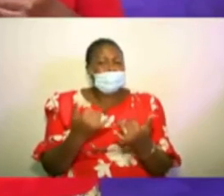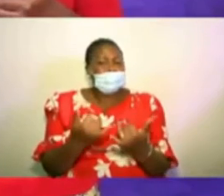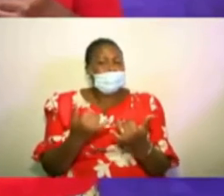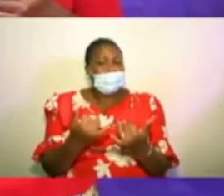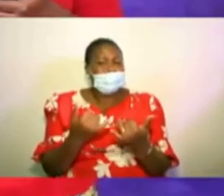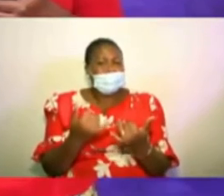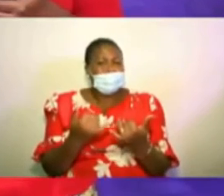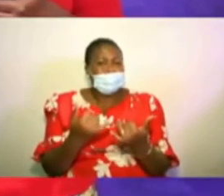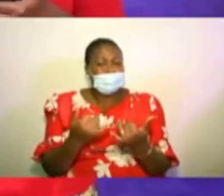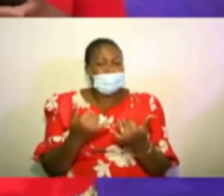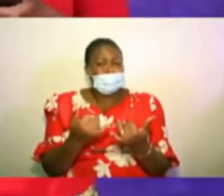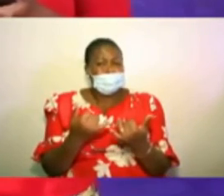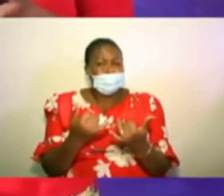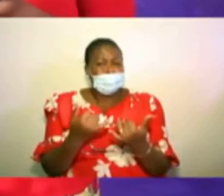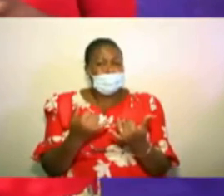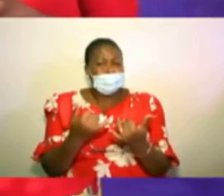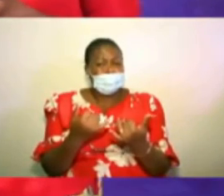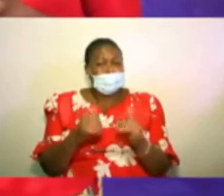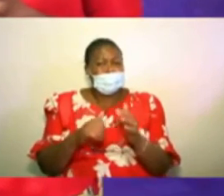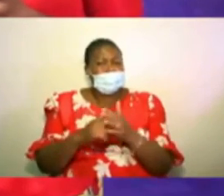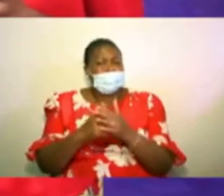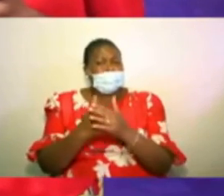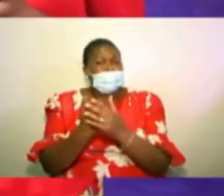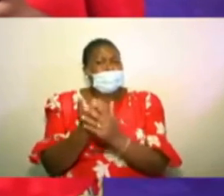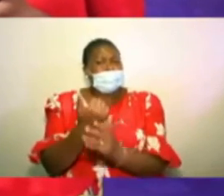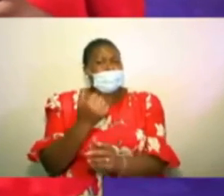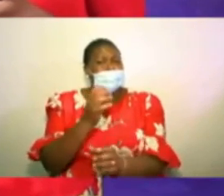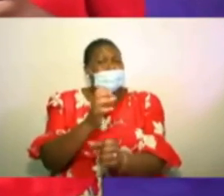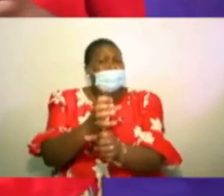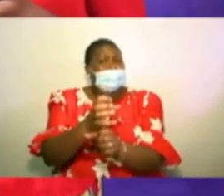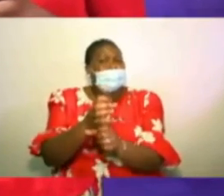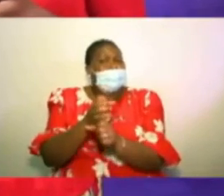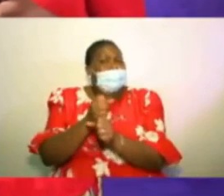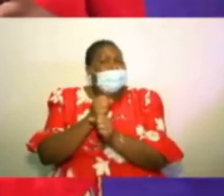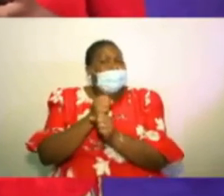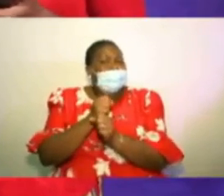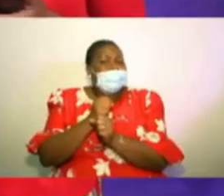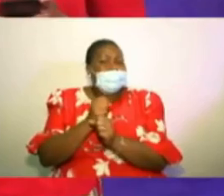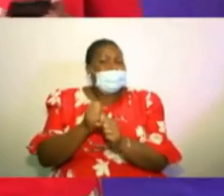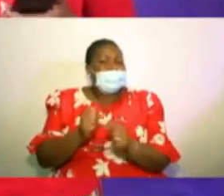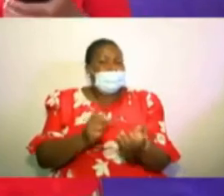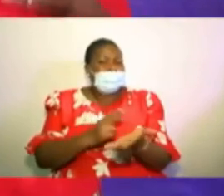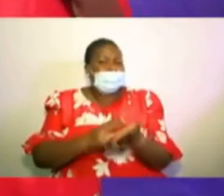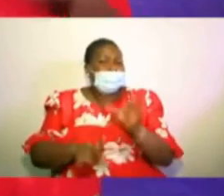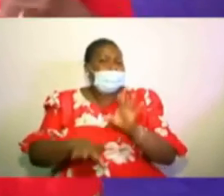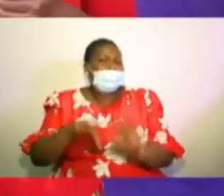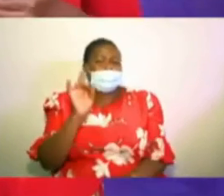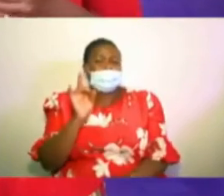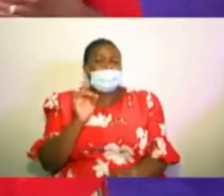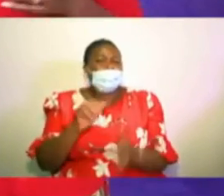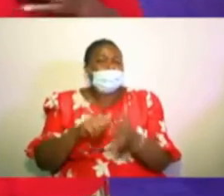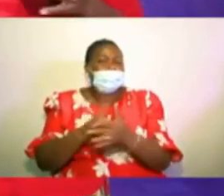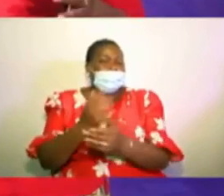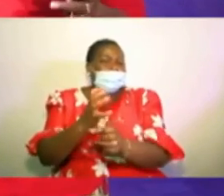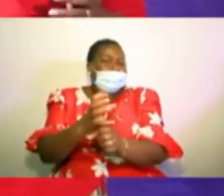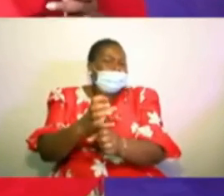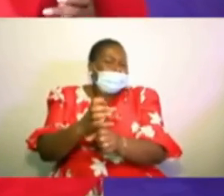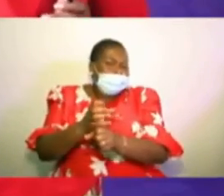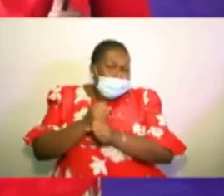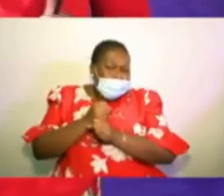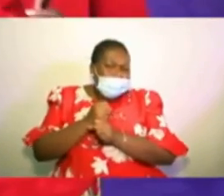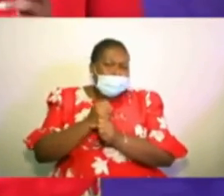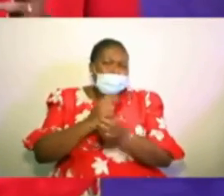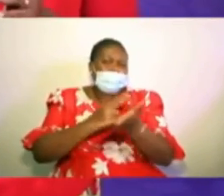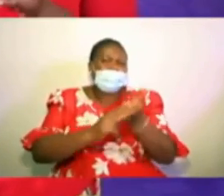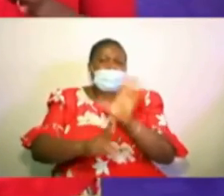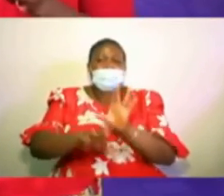to keep the flow of the Spirit or how to receive the life of the Spirit. Et donc rapidement, je vais